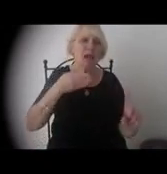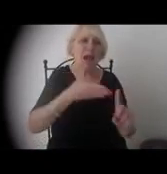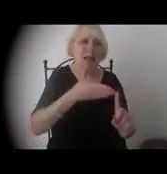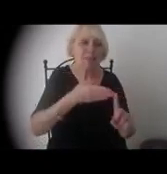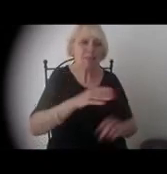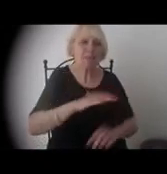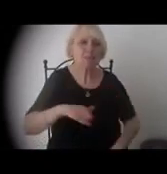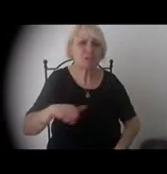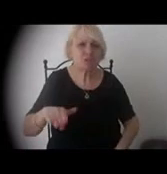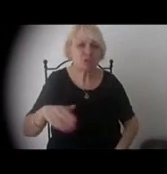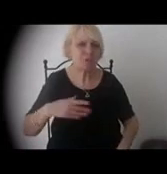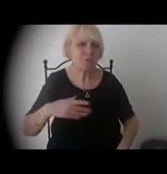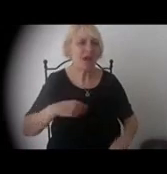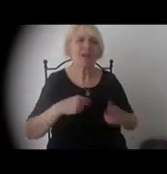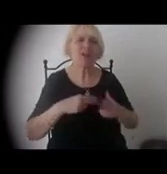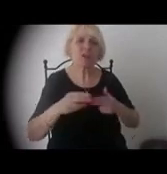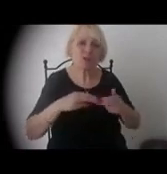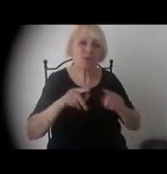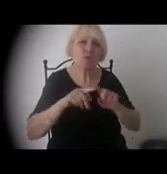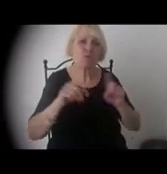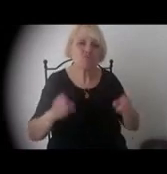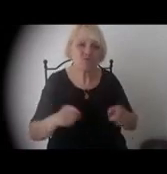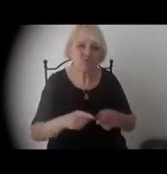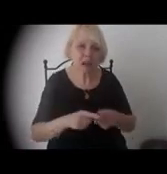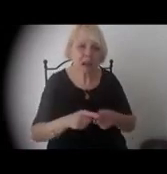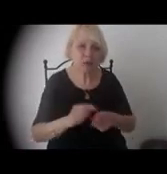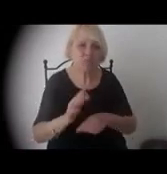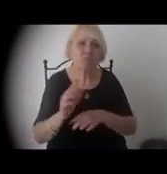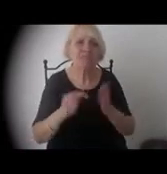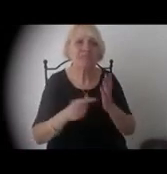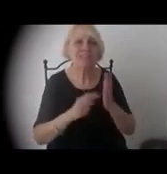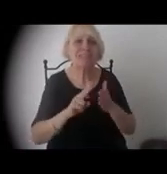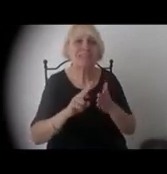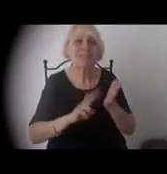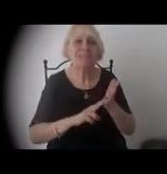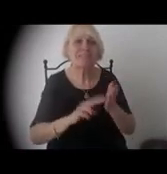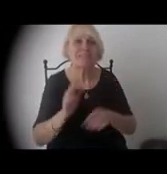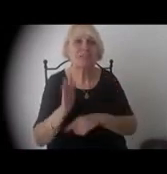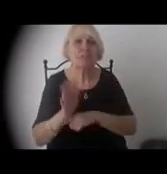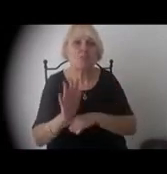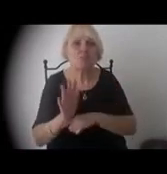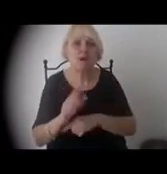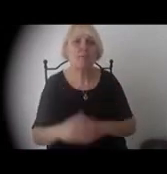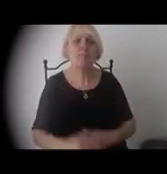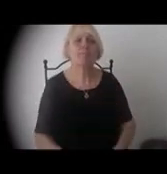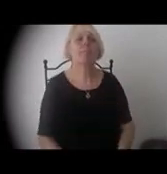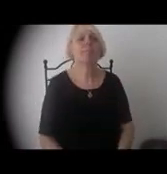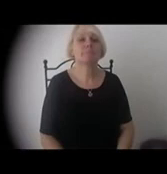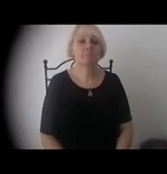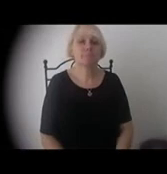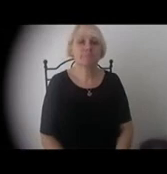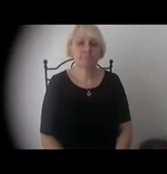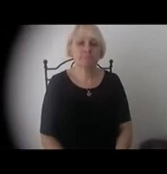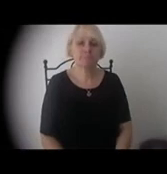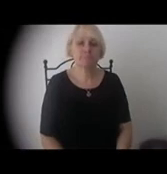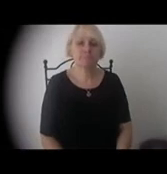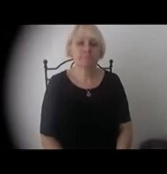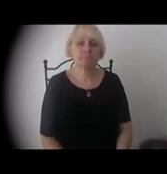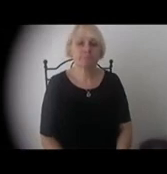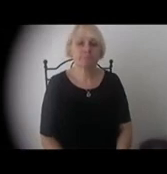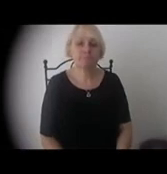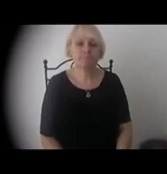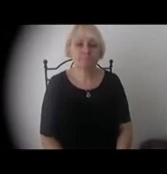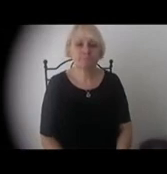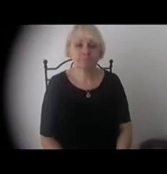I think being aware of the kind of sources of information, kind of sources of news and information and so on,